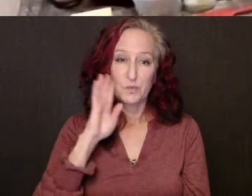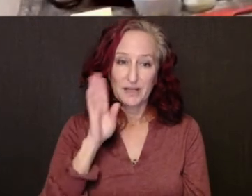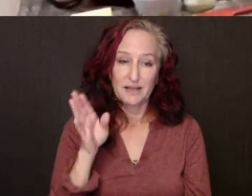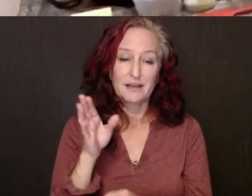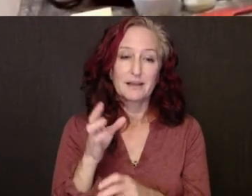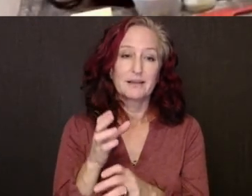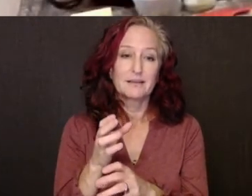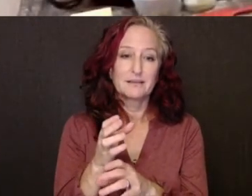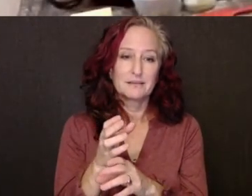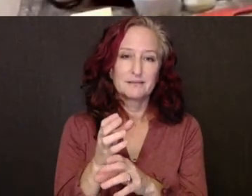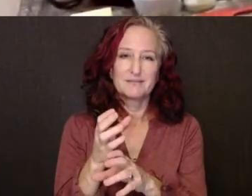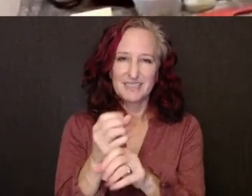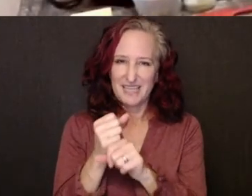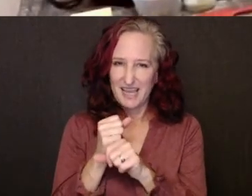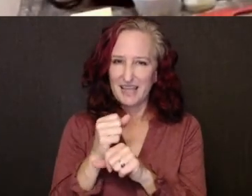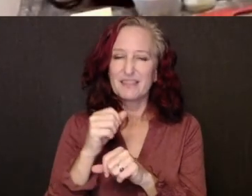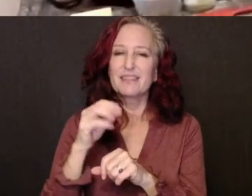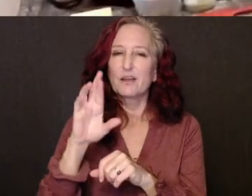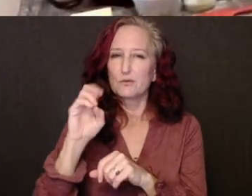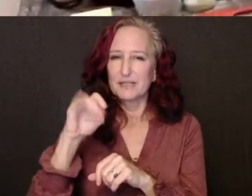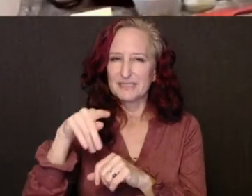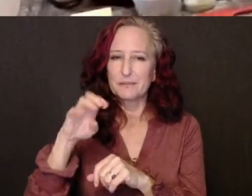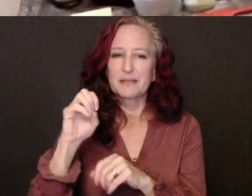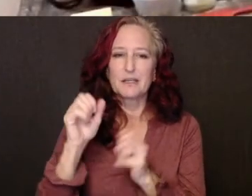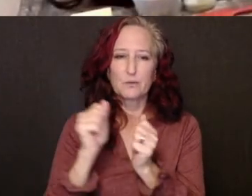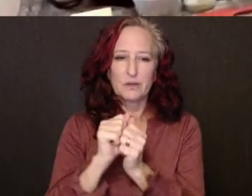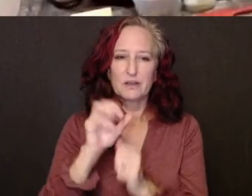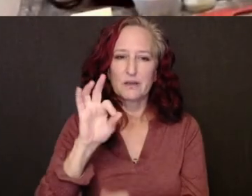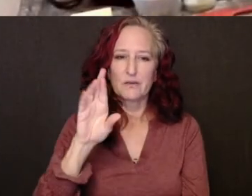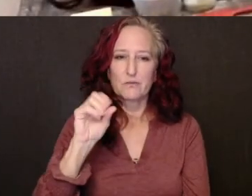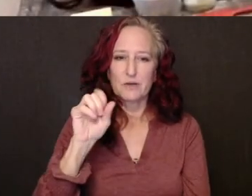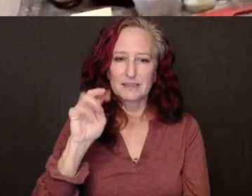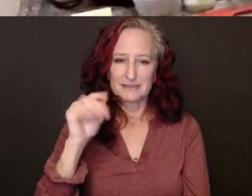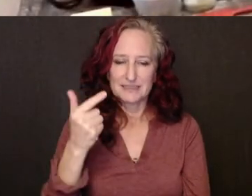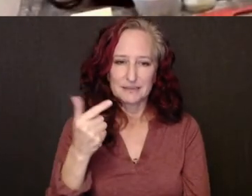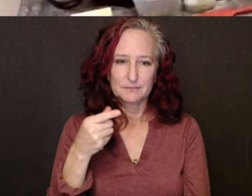I have my churro cupcakes made.